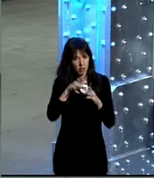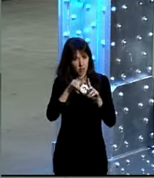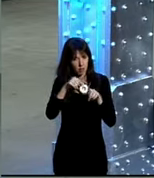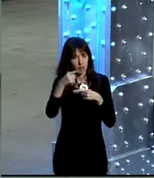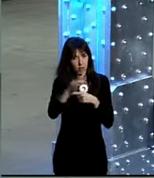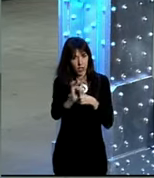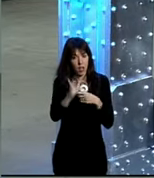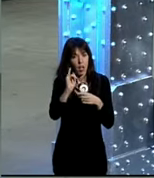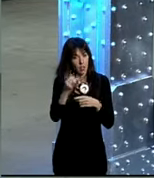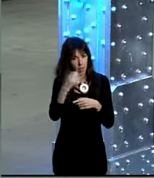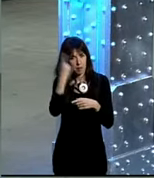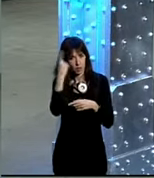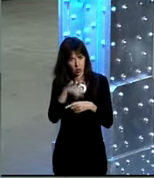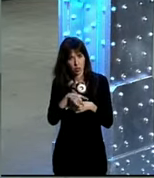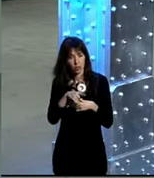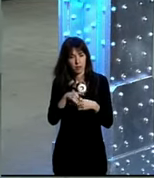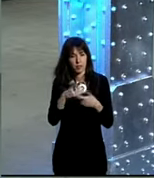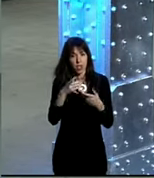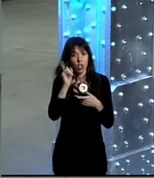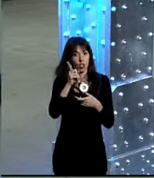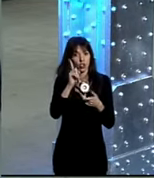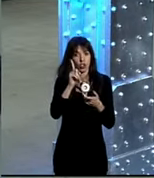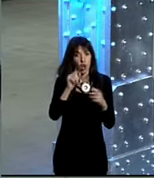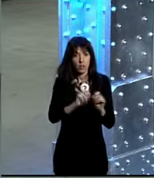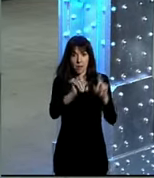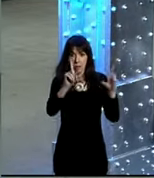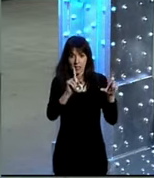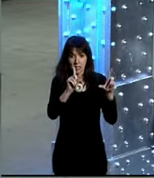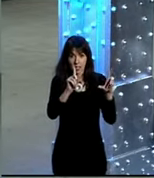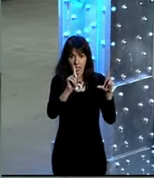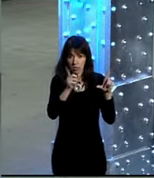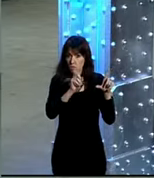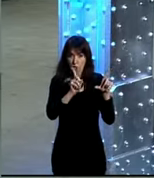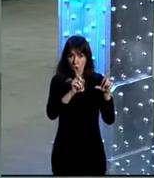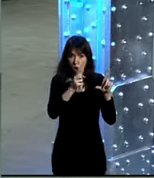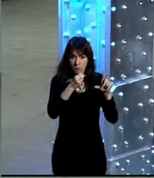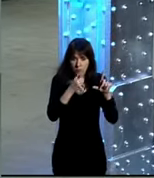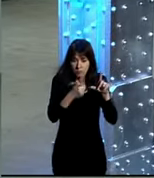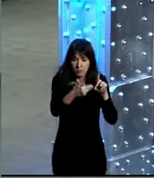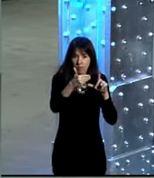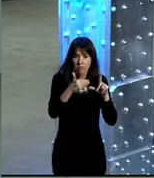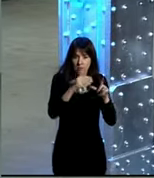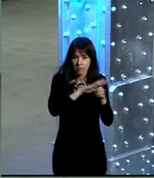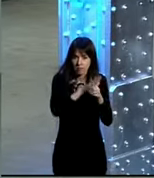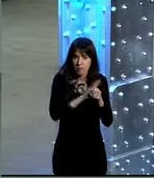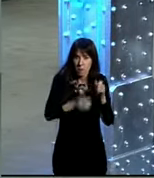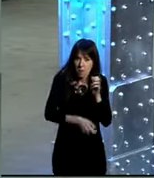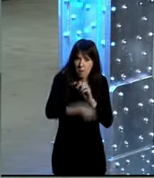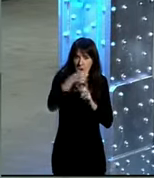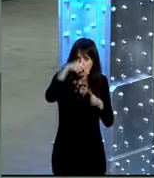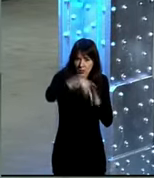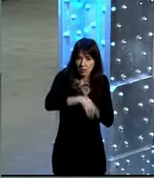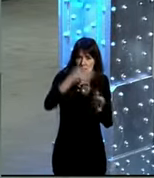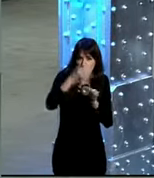it's on all the time. And as creators, as producers, this is a fact that we today need to keep in mind and at the top of our